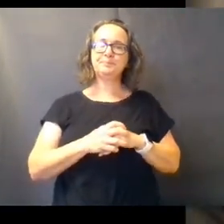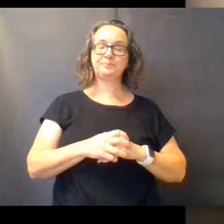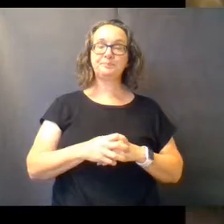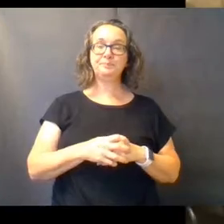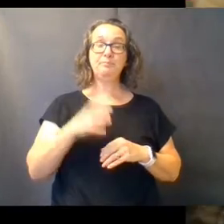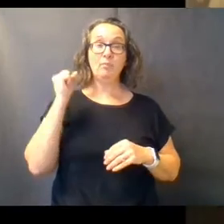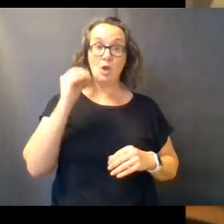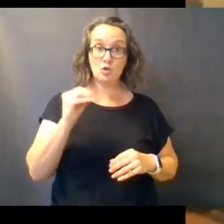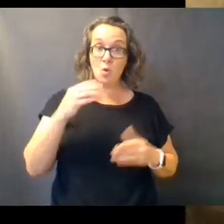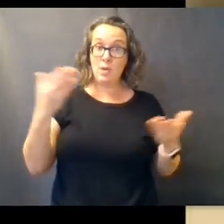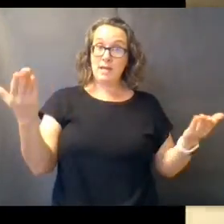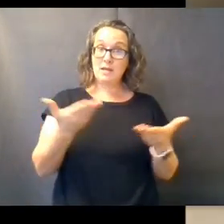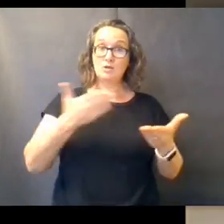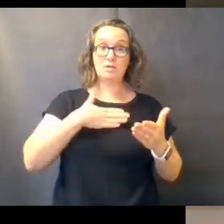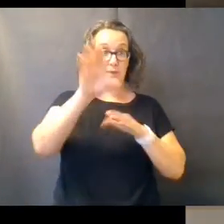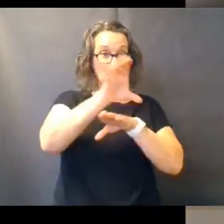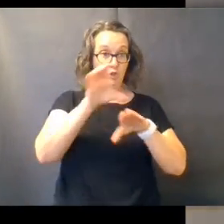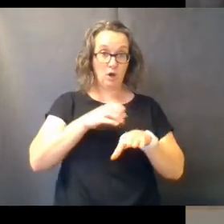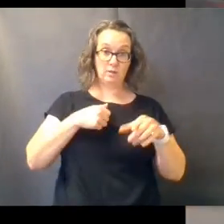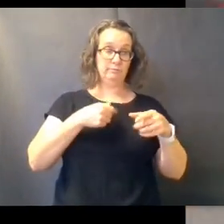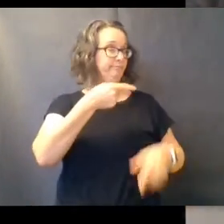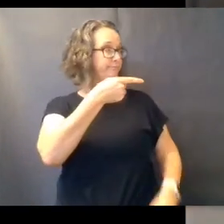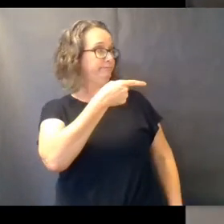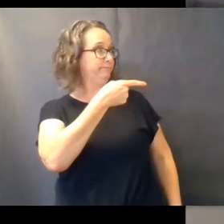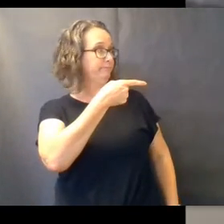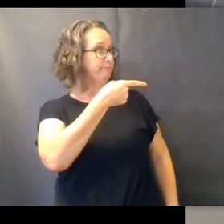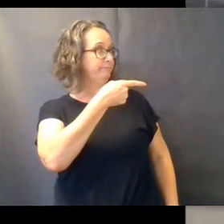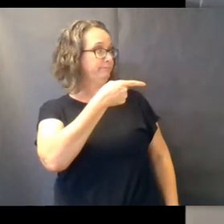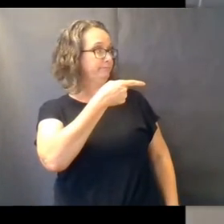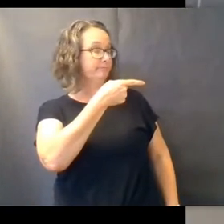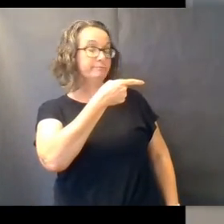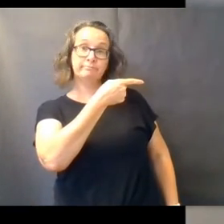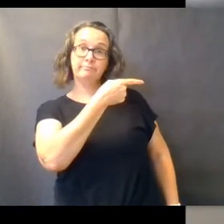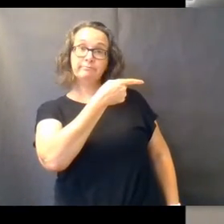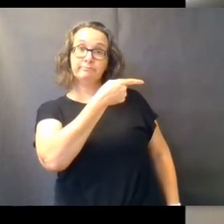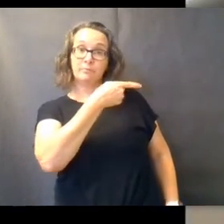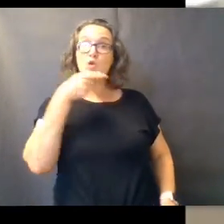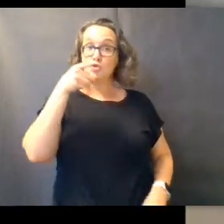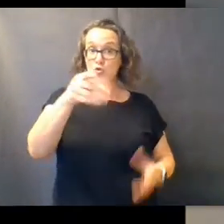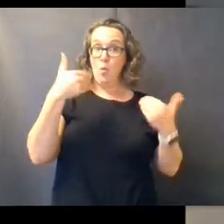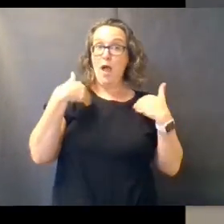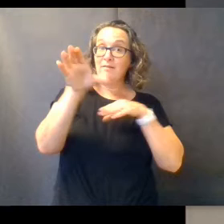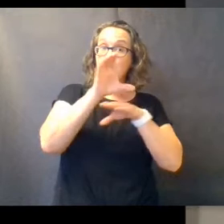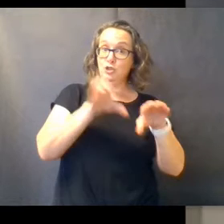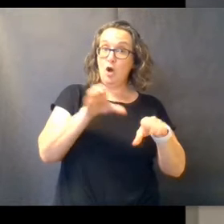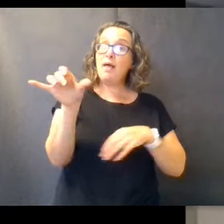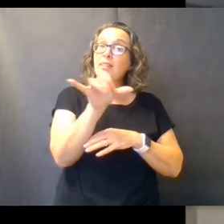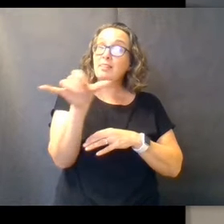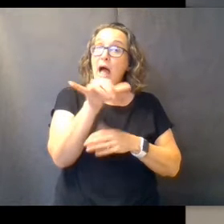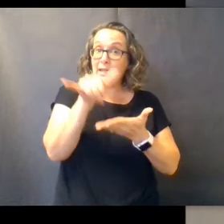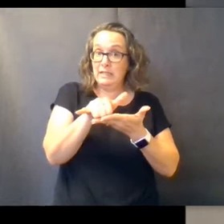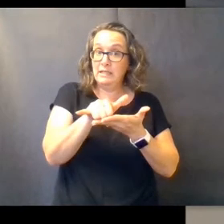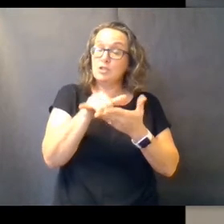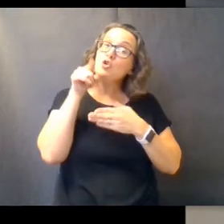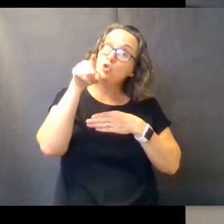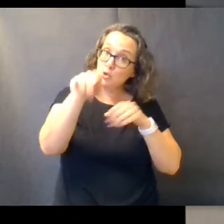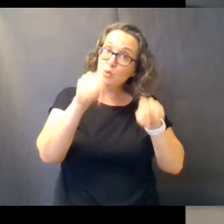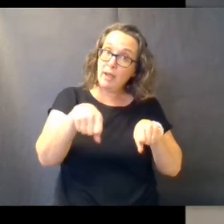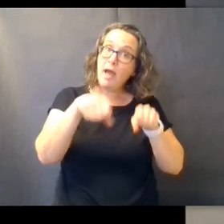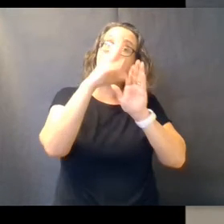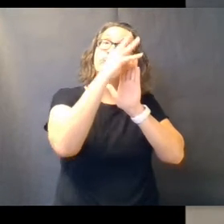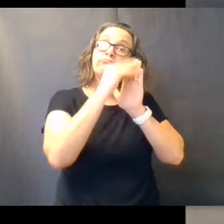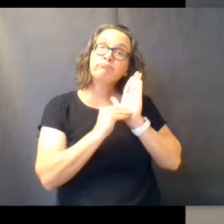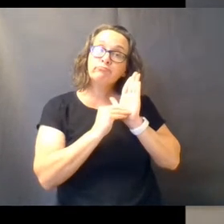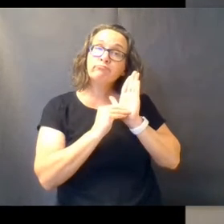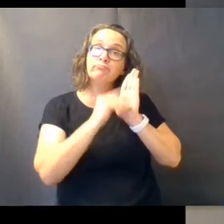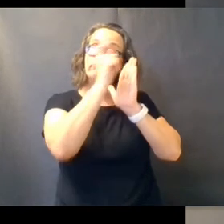So here's my chart, and you have a chart just like this that you can be filling out with me as